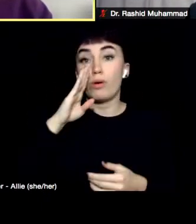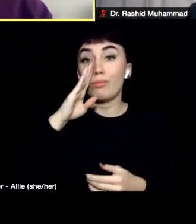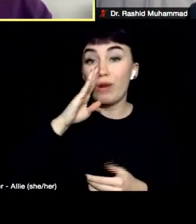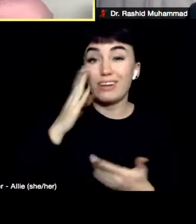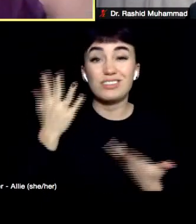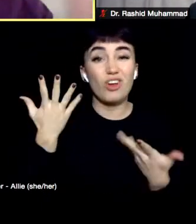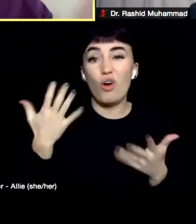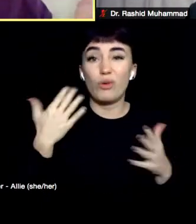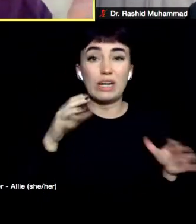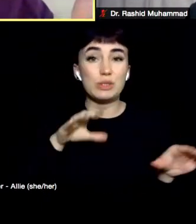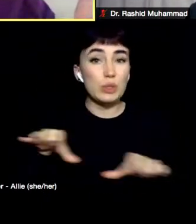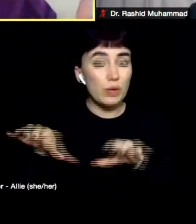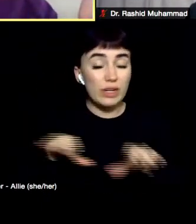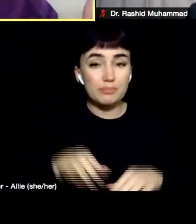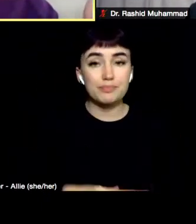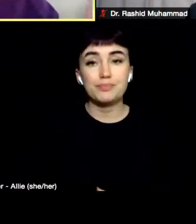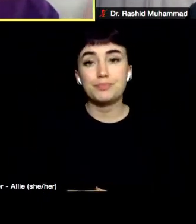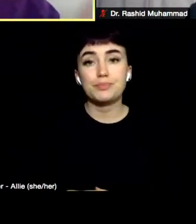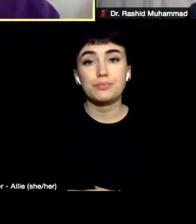already doing.